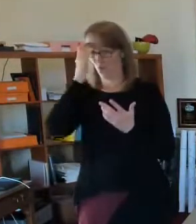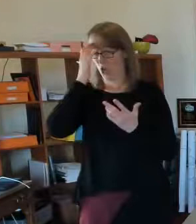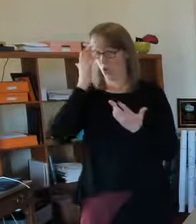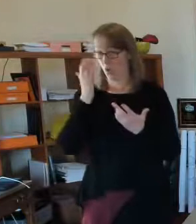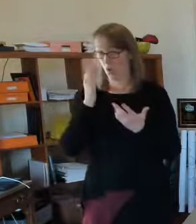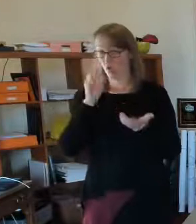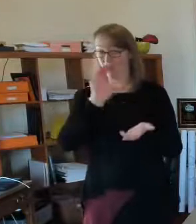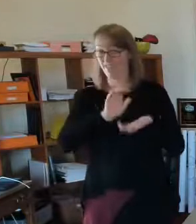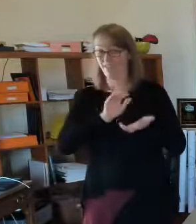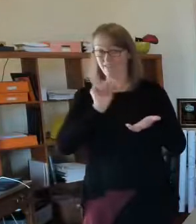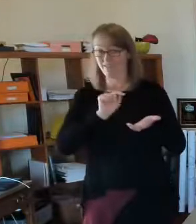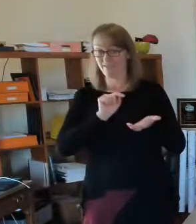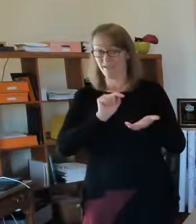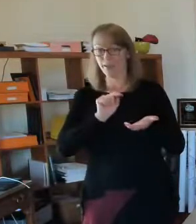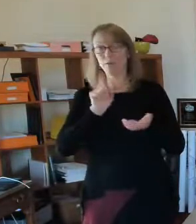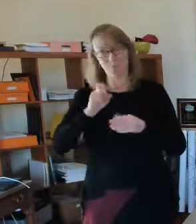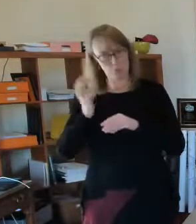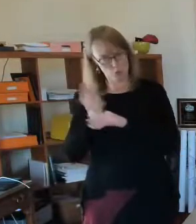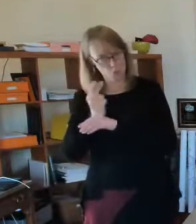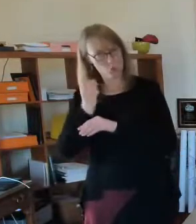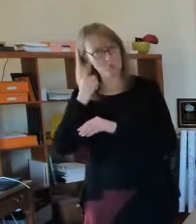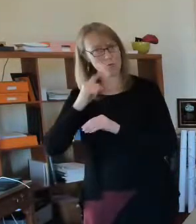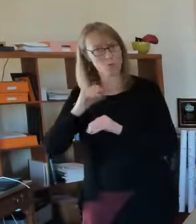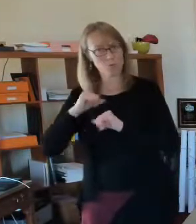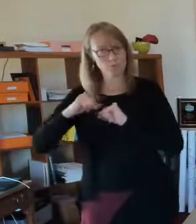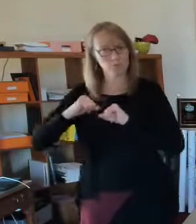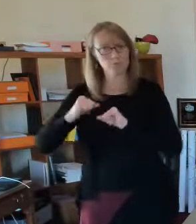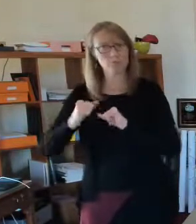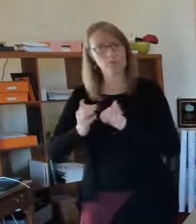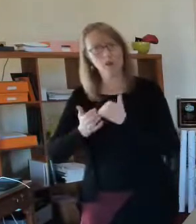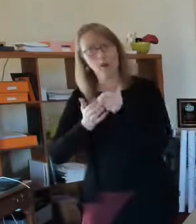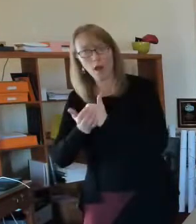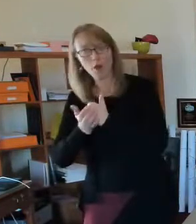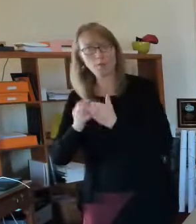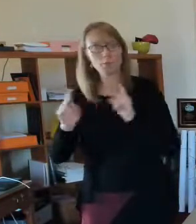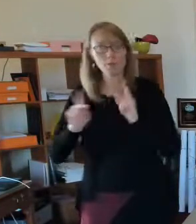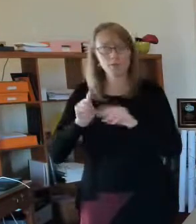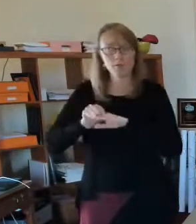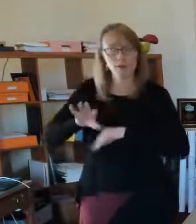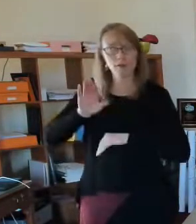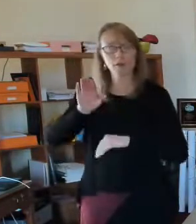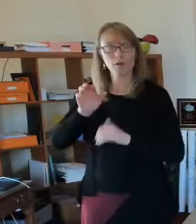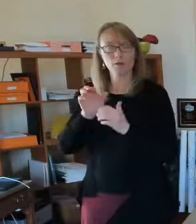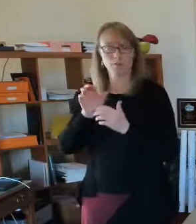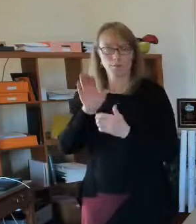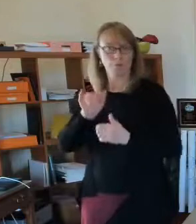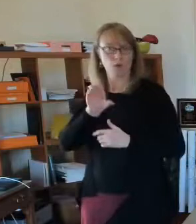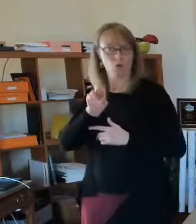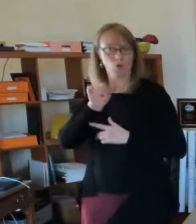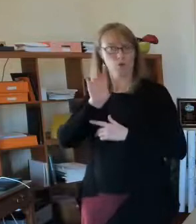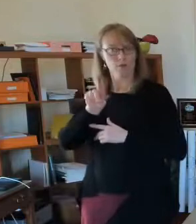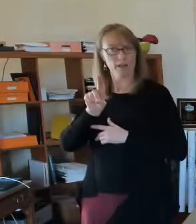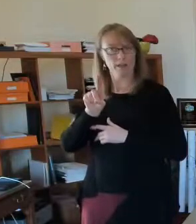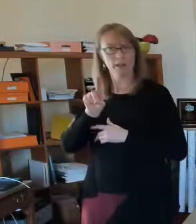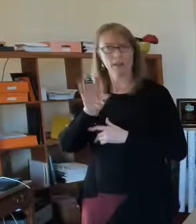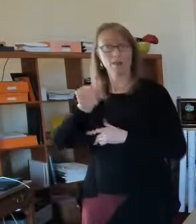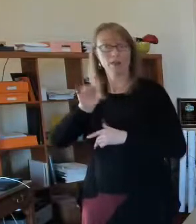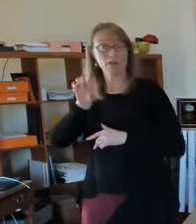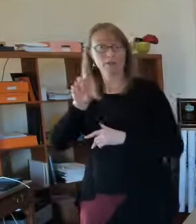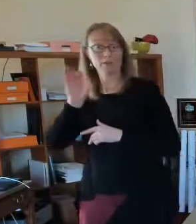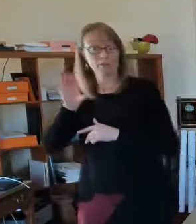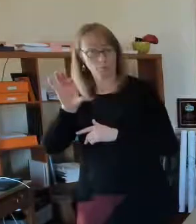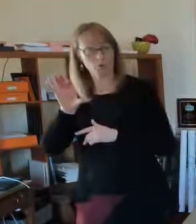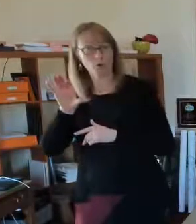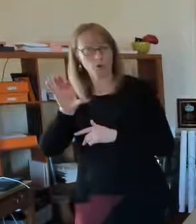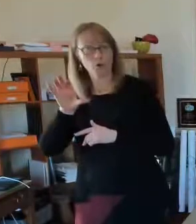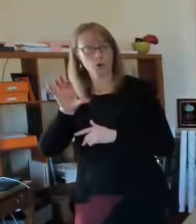we're hoping, and expecting is too strong of a term, that there may be an extension of